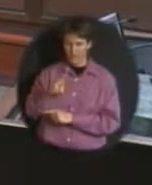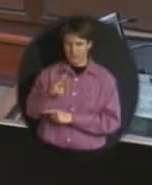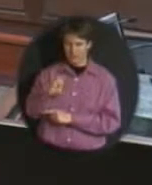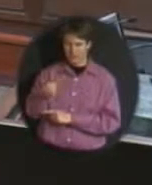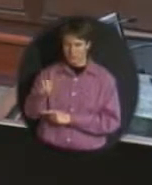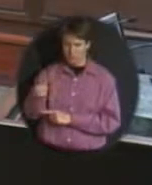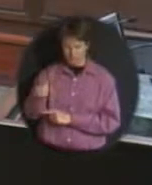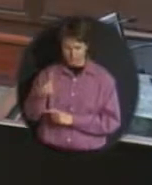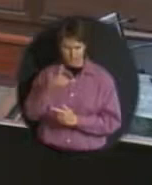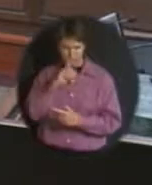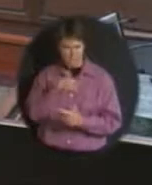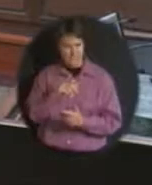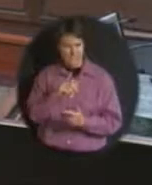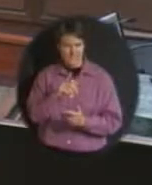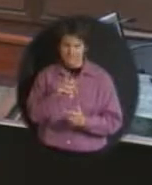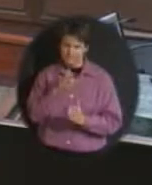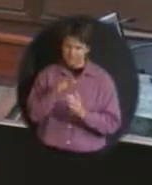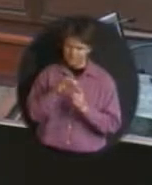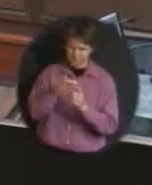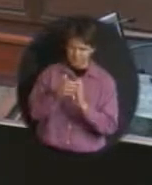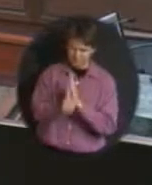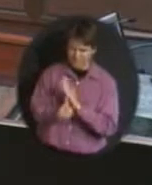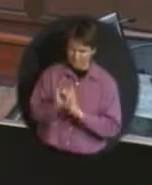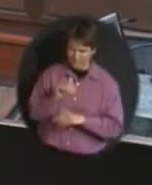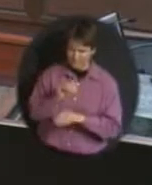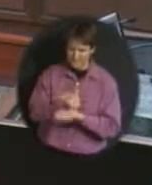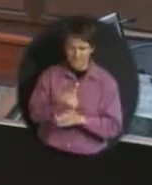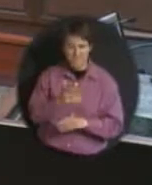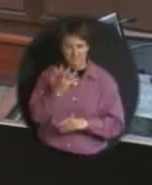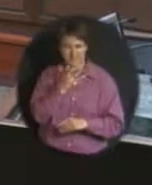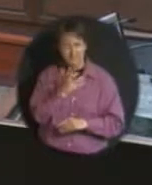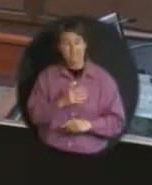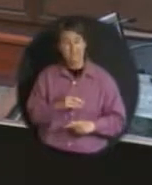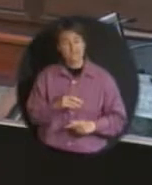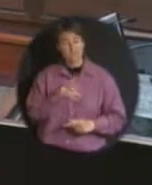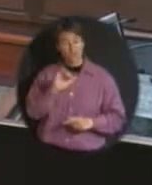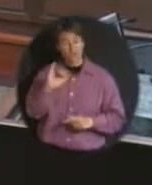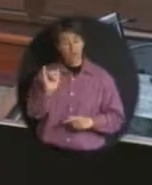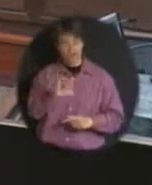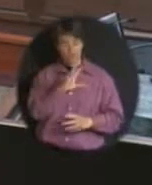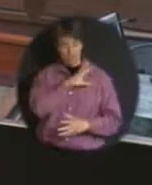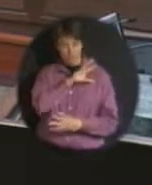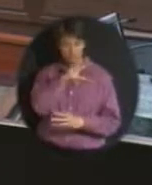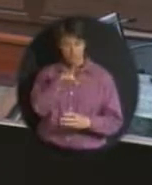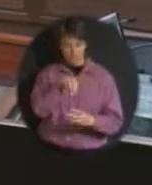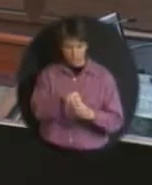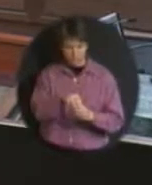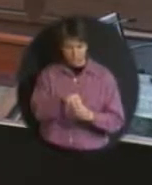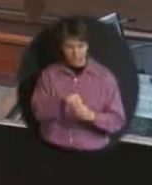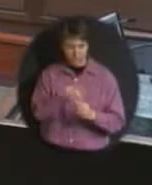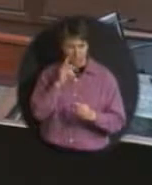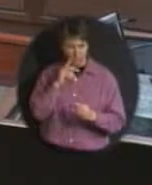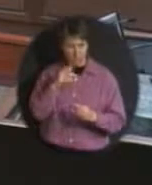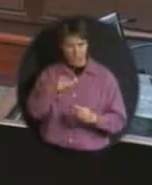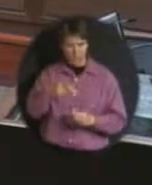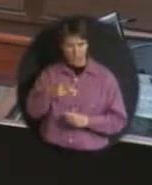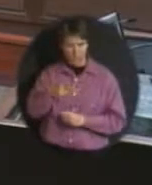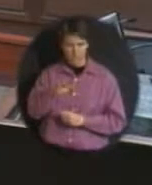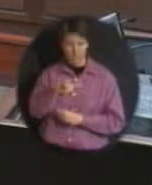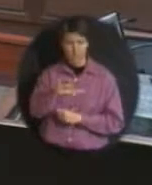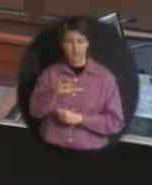talent that night there. So the other thing is just being the representative for the Public Schools